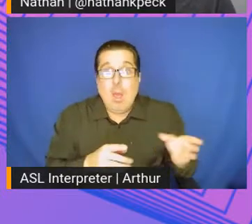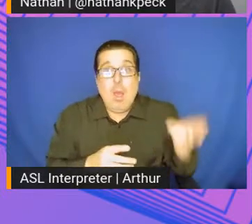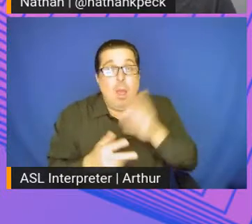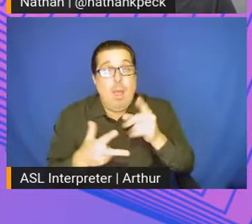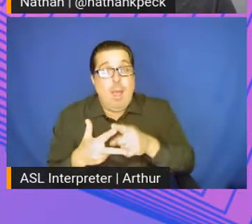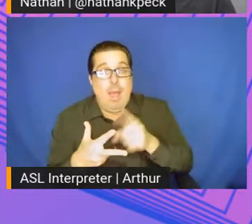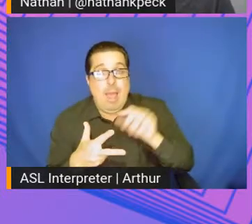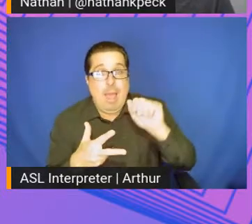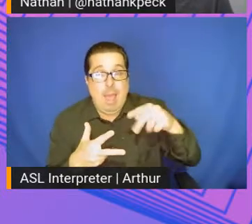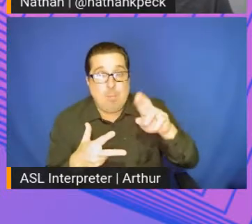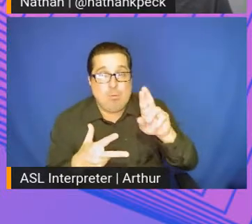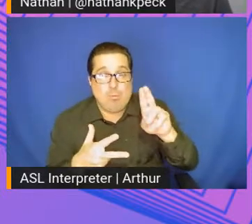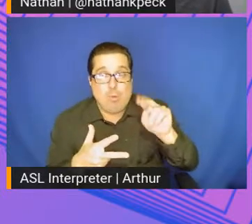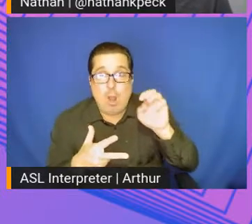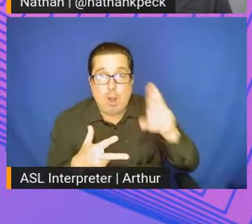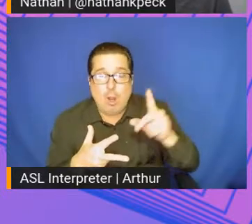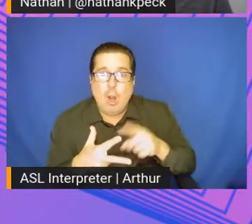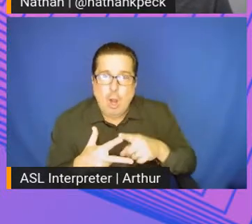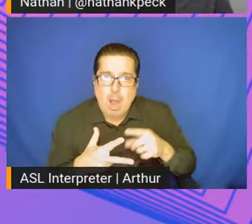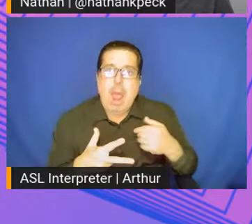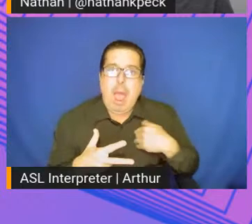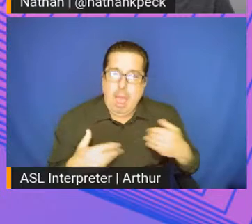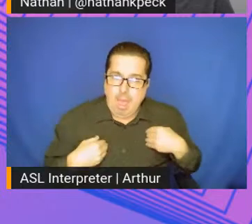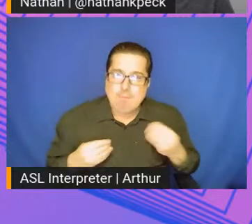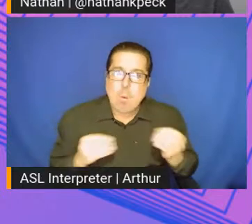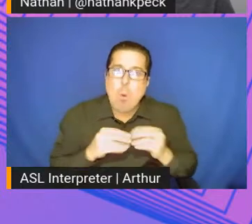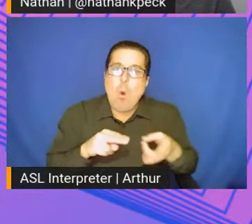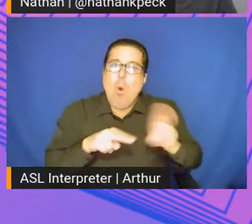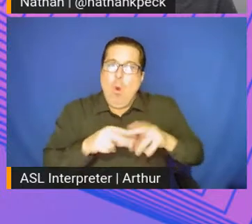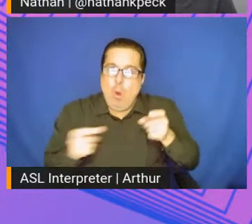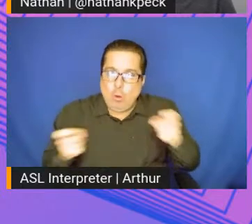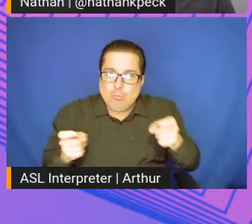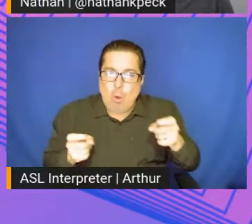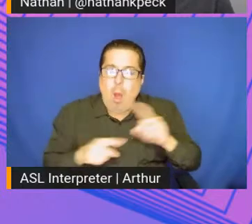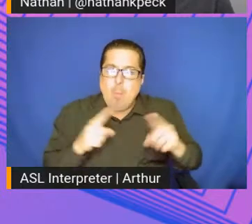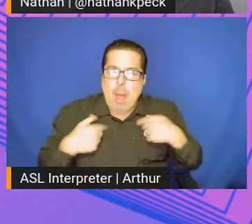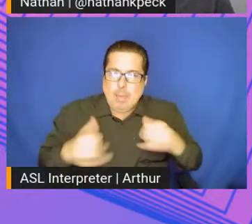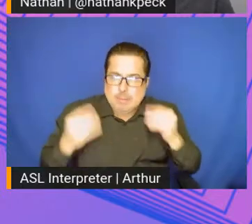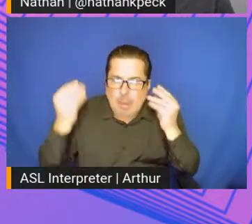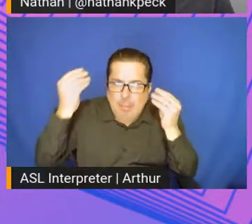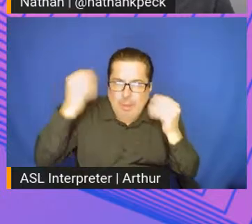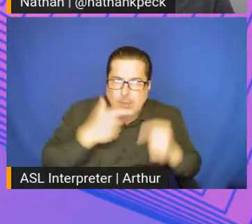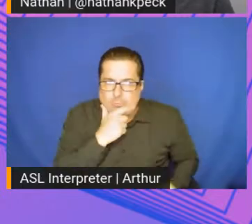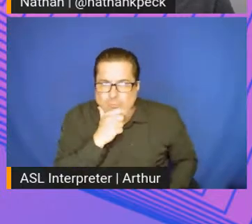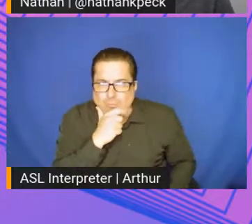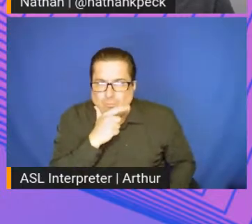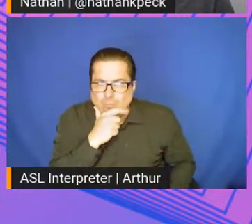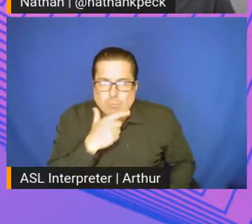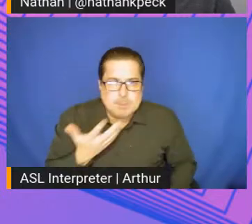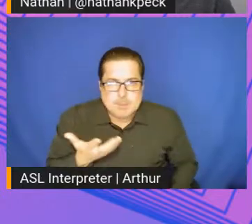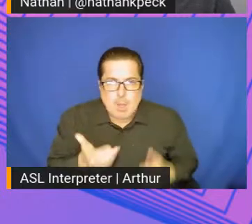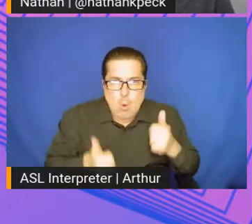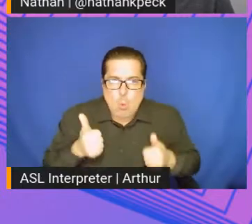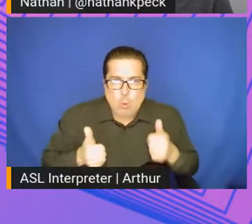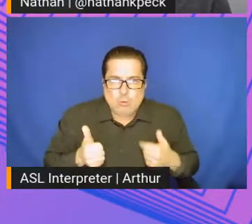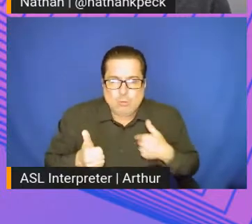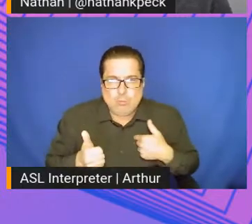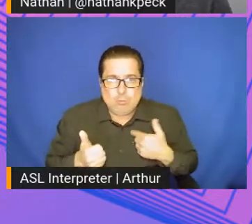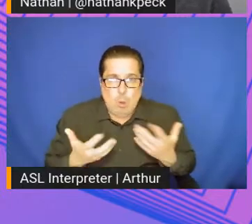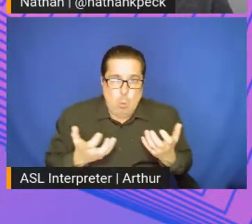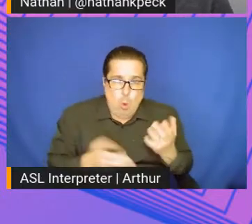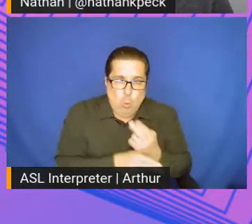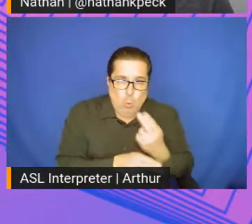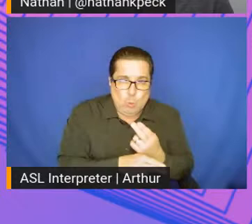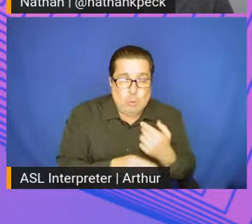in terms of giving you a little more control, but a little bit more things to think about. So now I actually have to start to think, with my particular